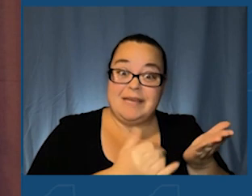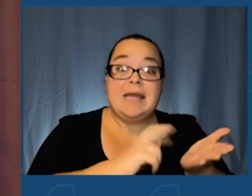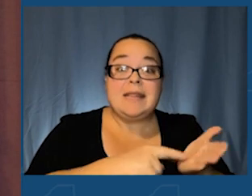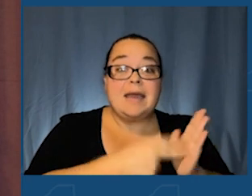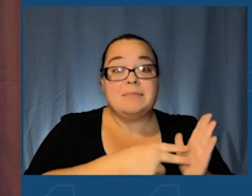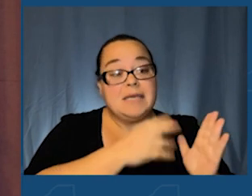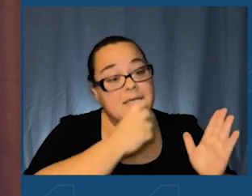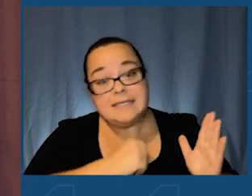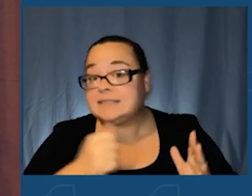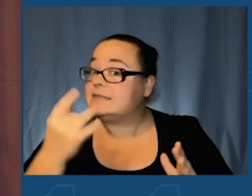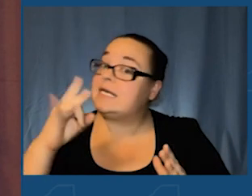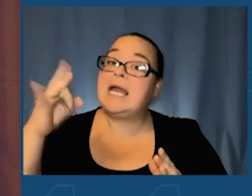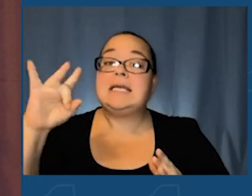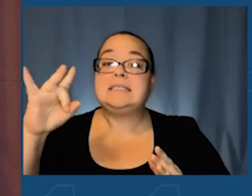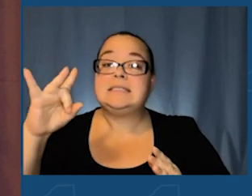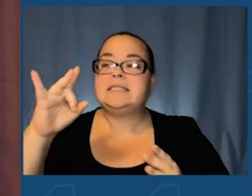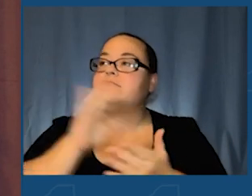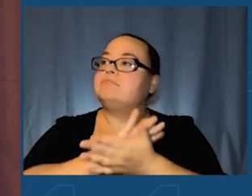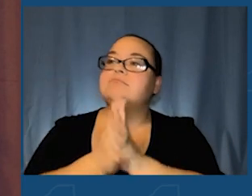and ready to go.